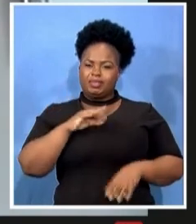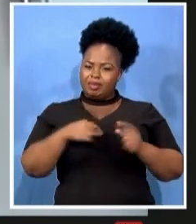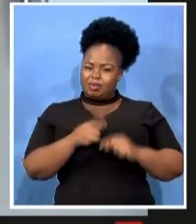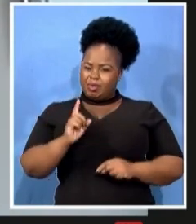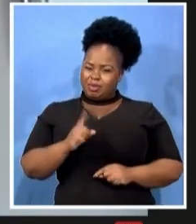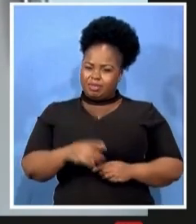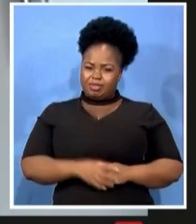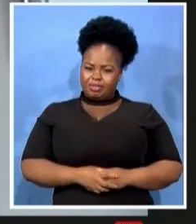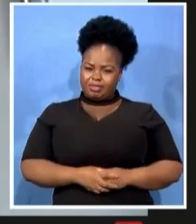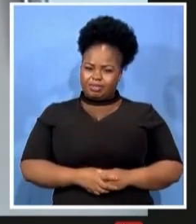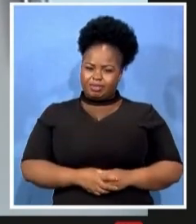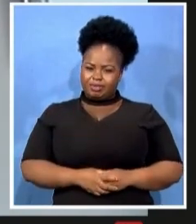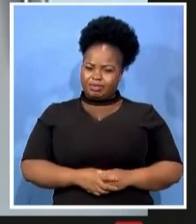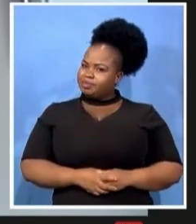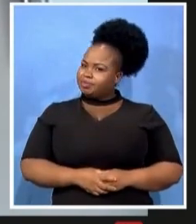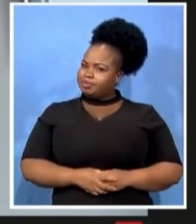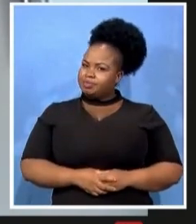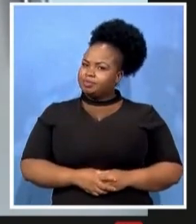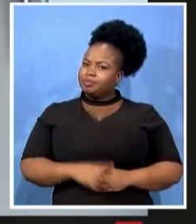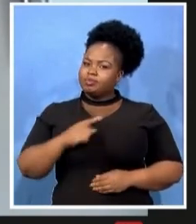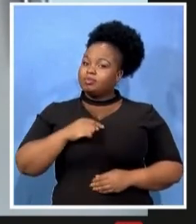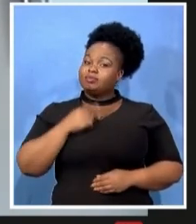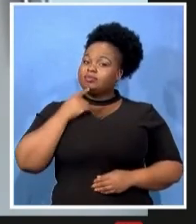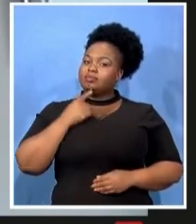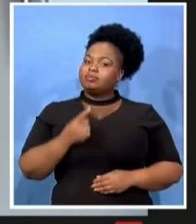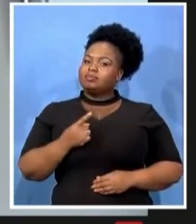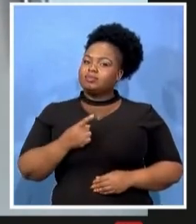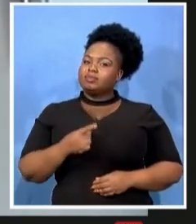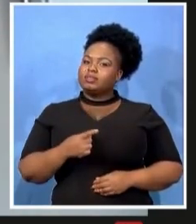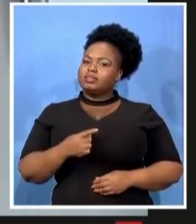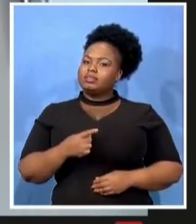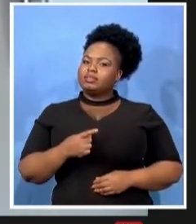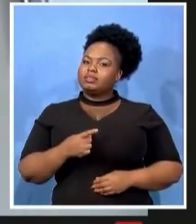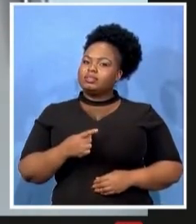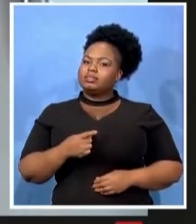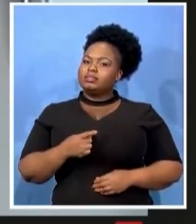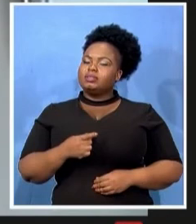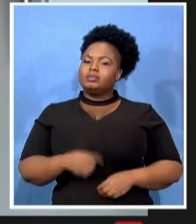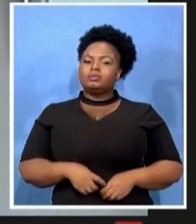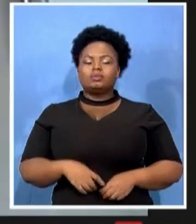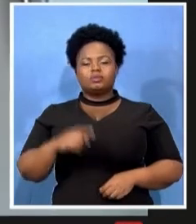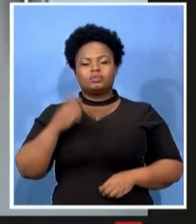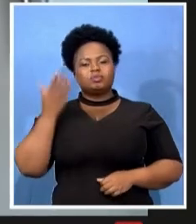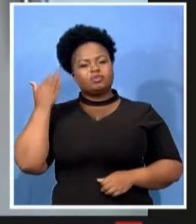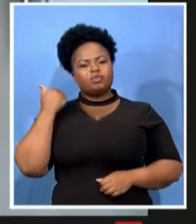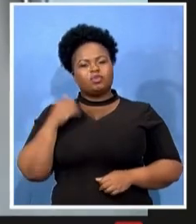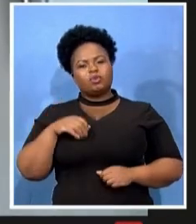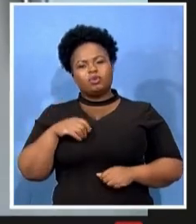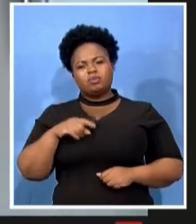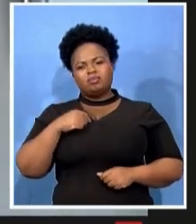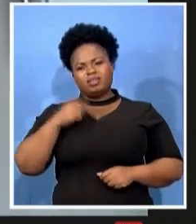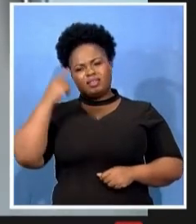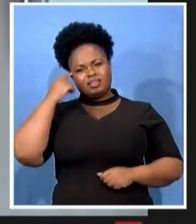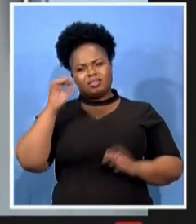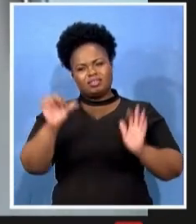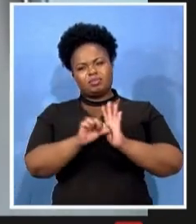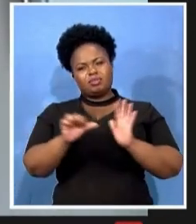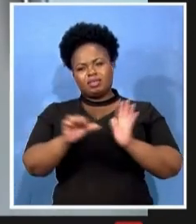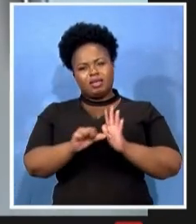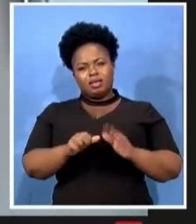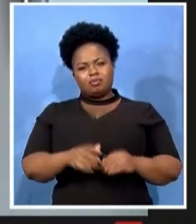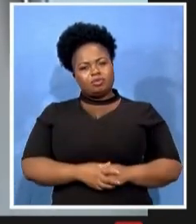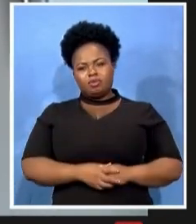not be a special sitting to discuss this issue. I still believe that that is necessary, and that this must come back to the